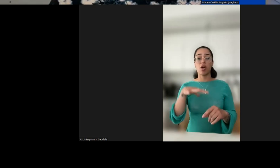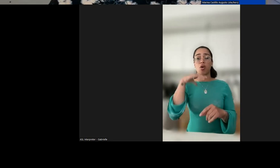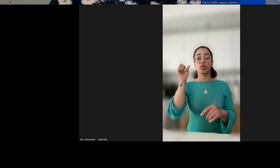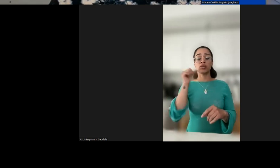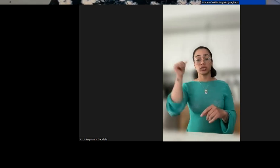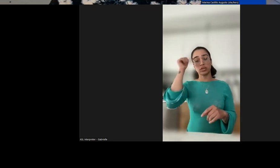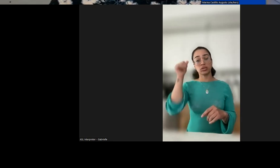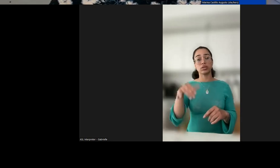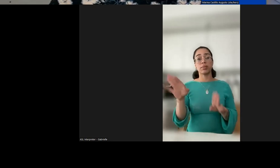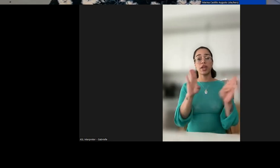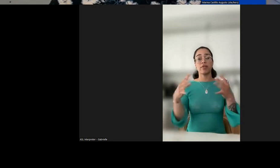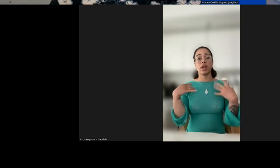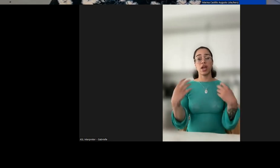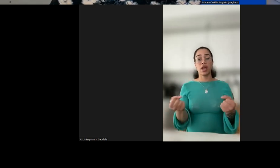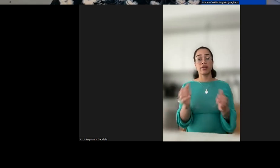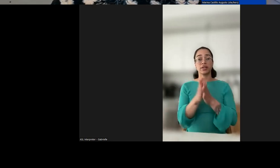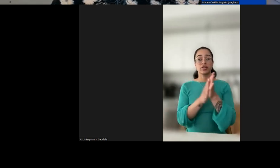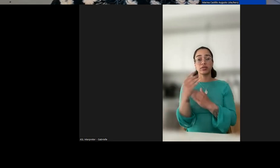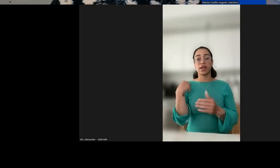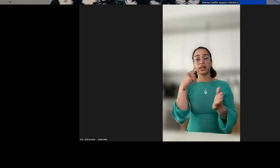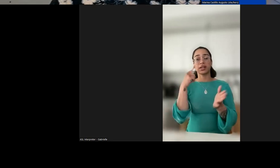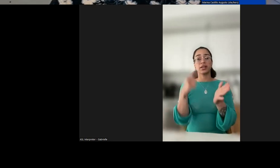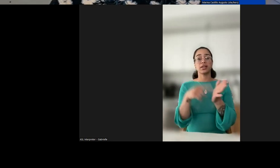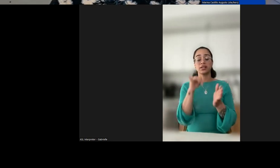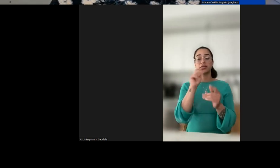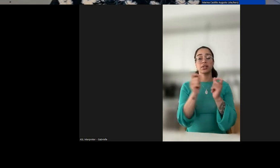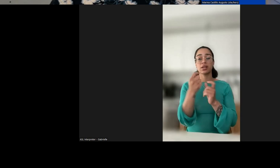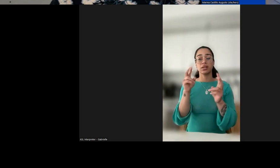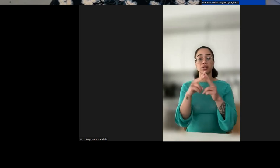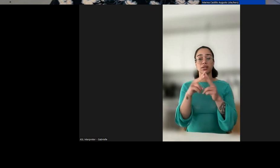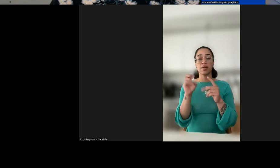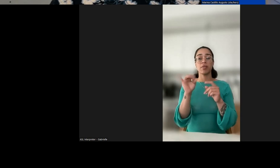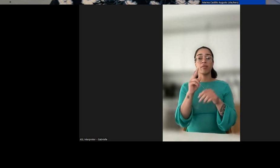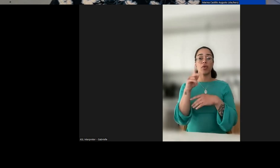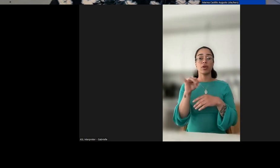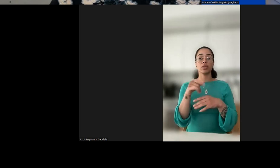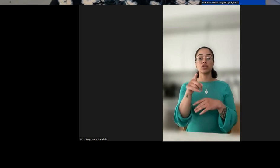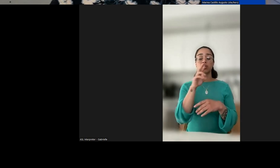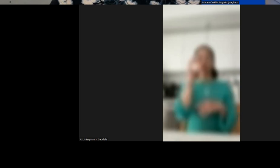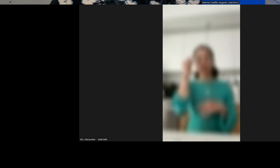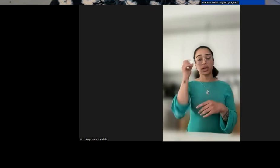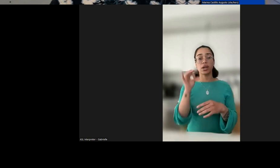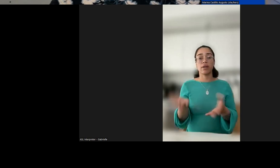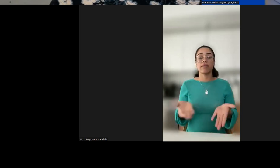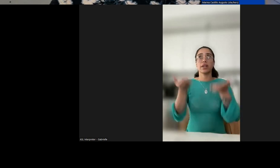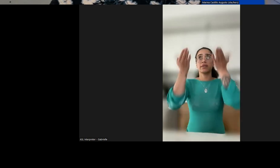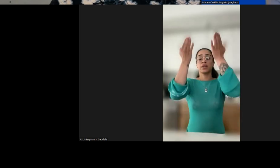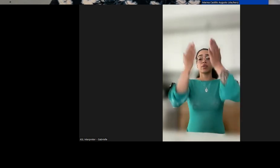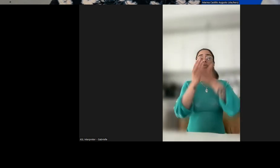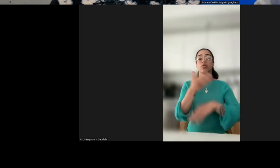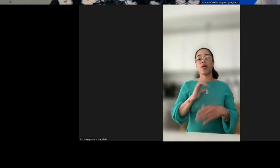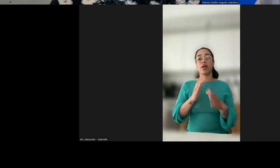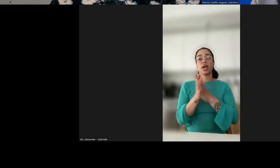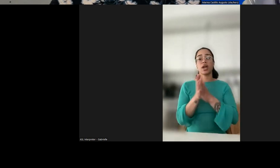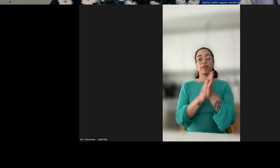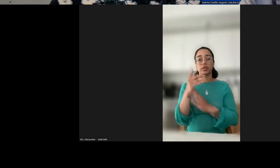I think that this is exactly the type of program that we are thinking of lifting up through our efforts, because you